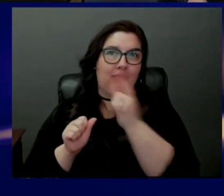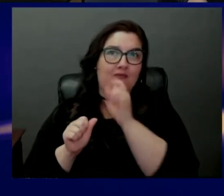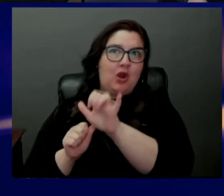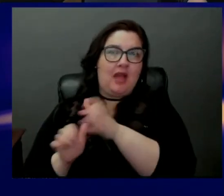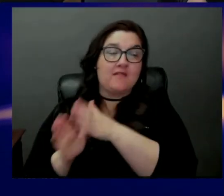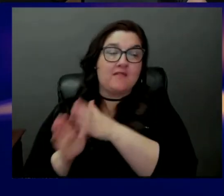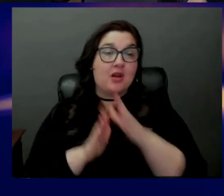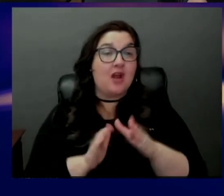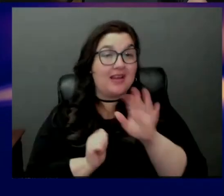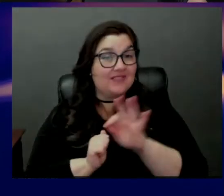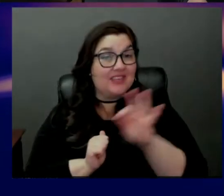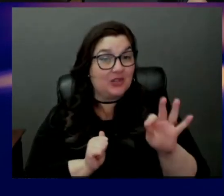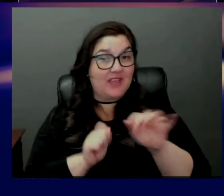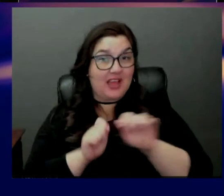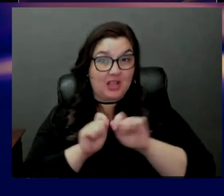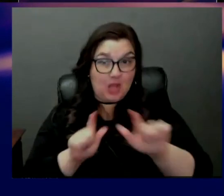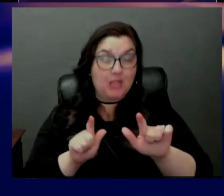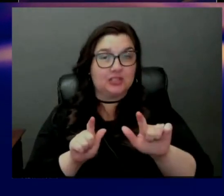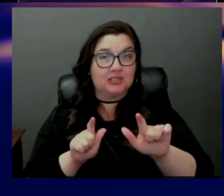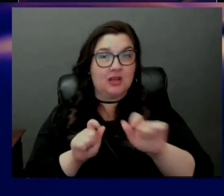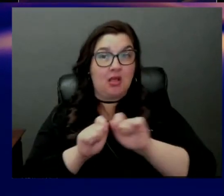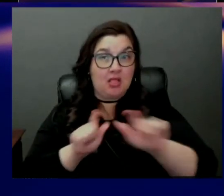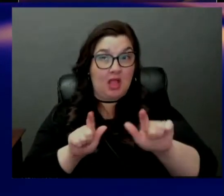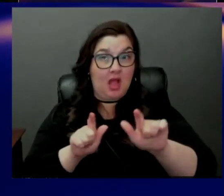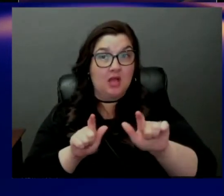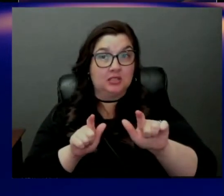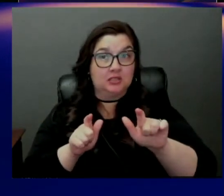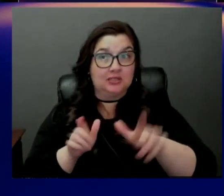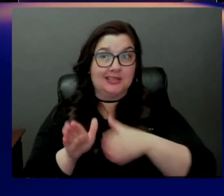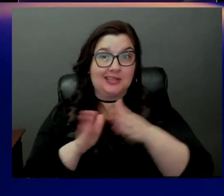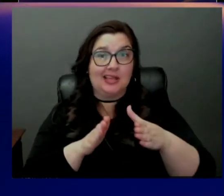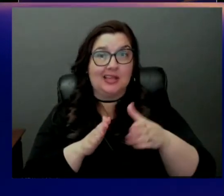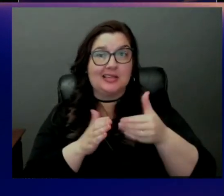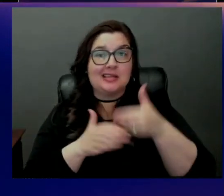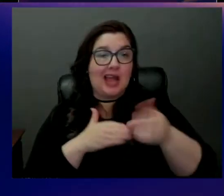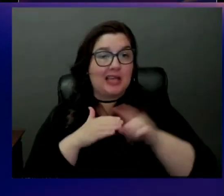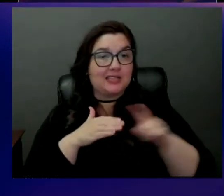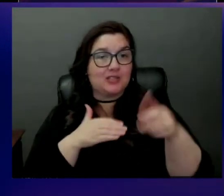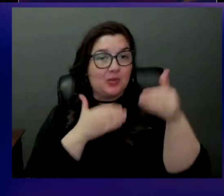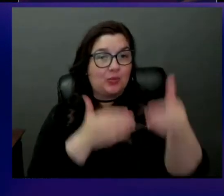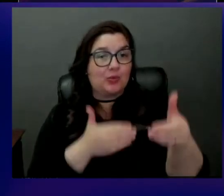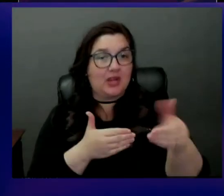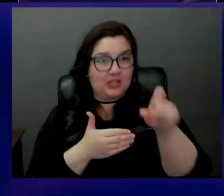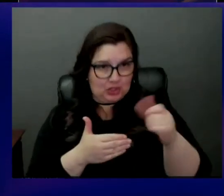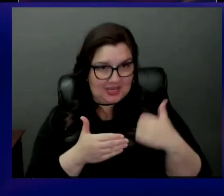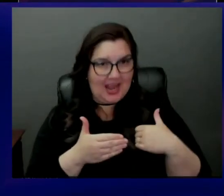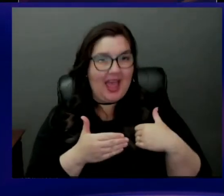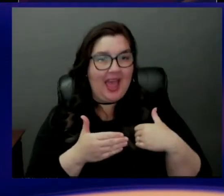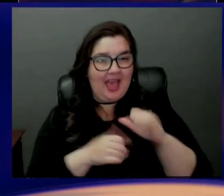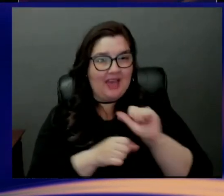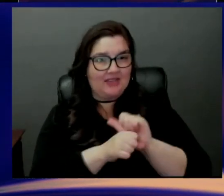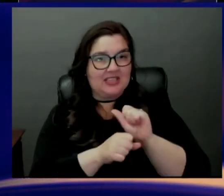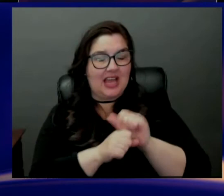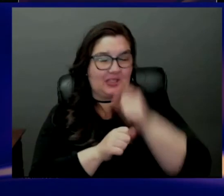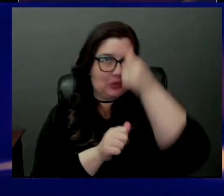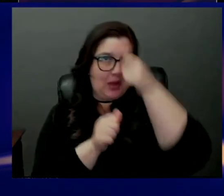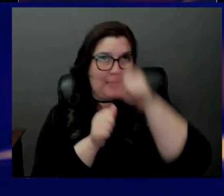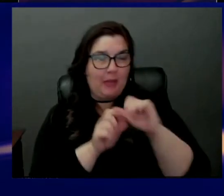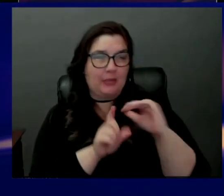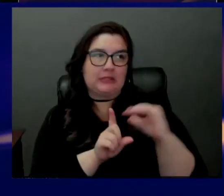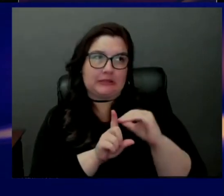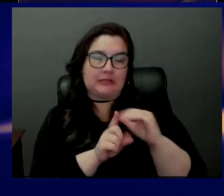you're launching something, after you've launched, the next sprint after launch, you should have a task in there to remember to clean up your feature flag in your